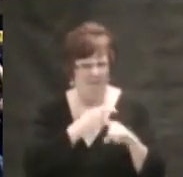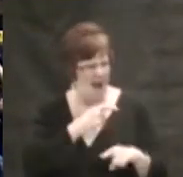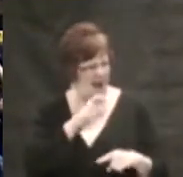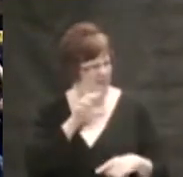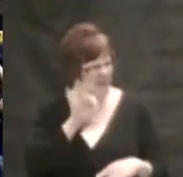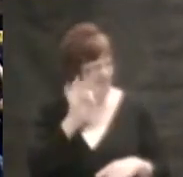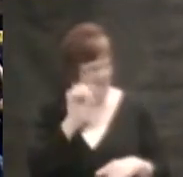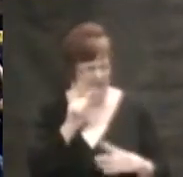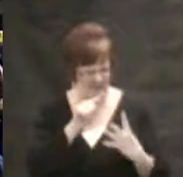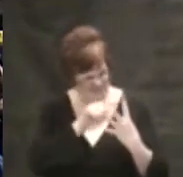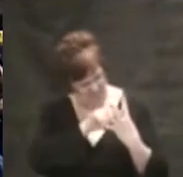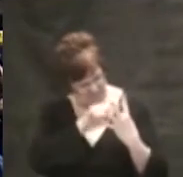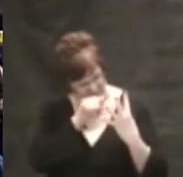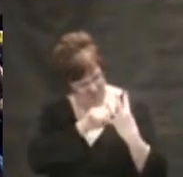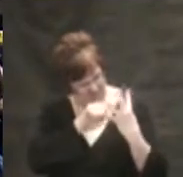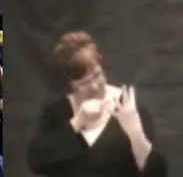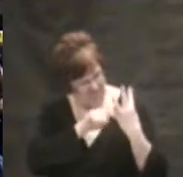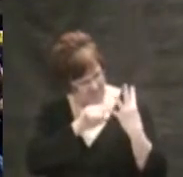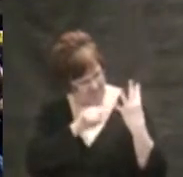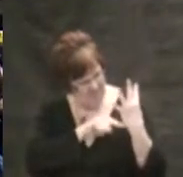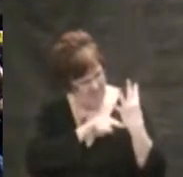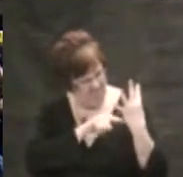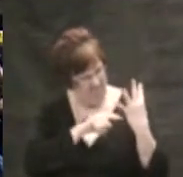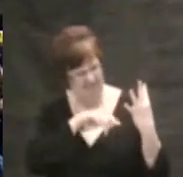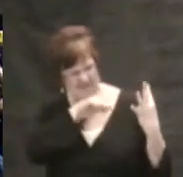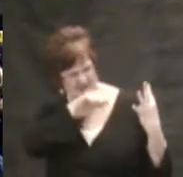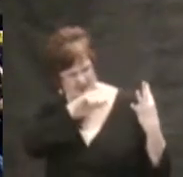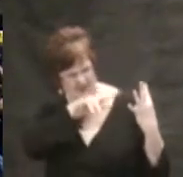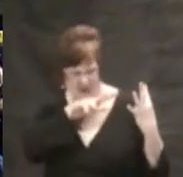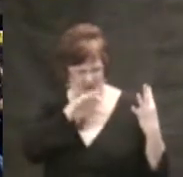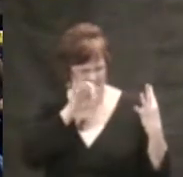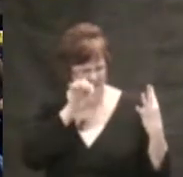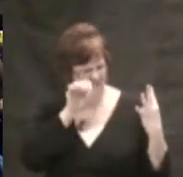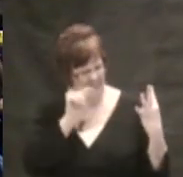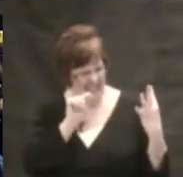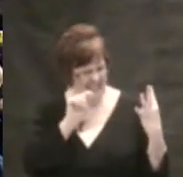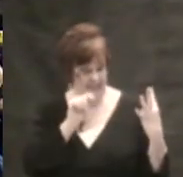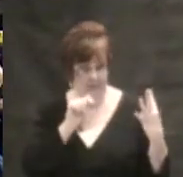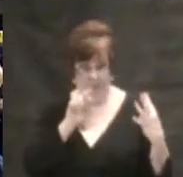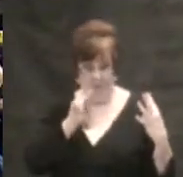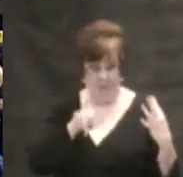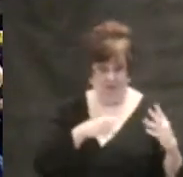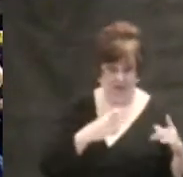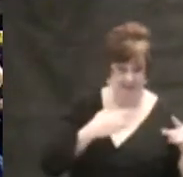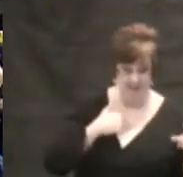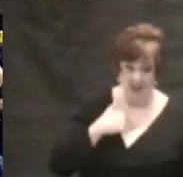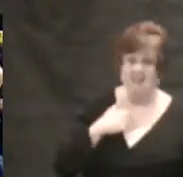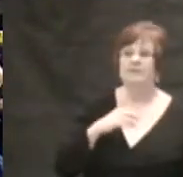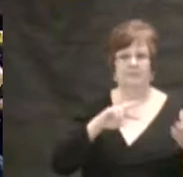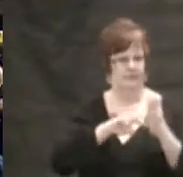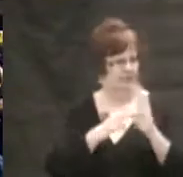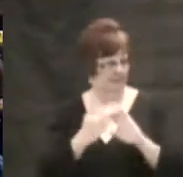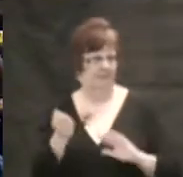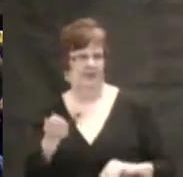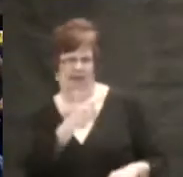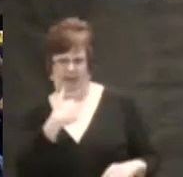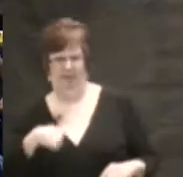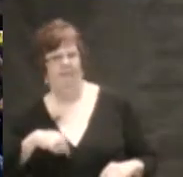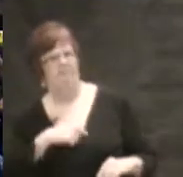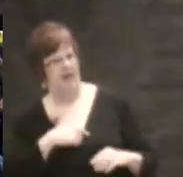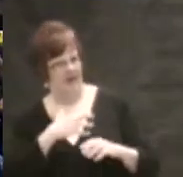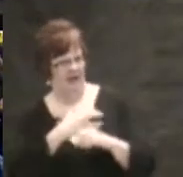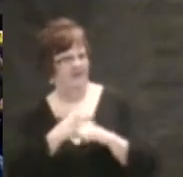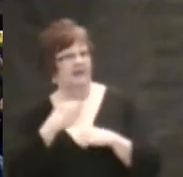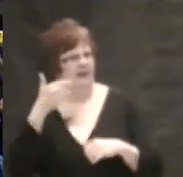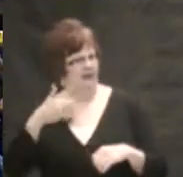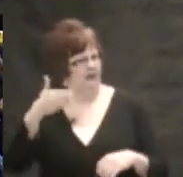thought. Dirty feet. Well, if even Rafe has dirty feet, then I suspect all of us get dirty feet from time to